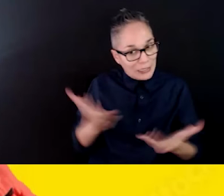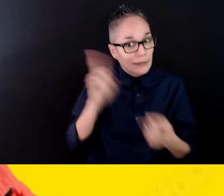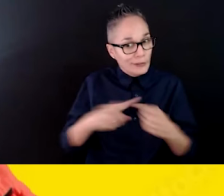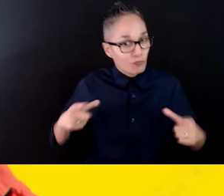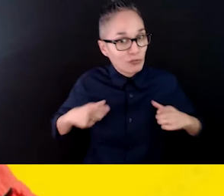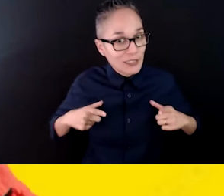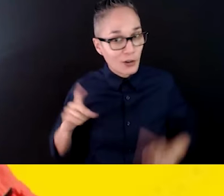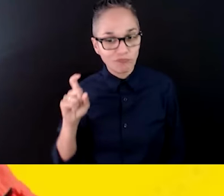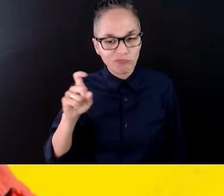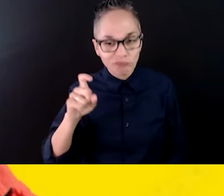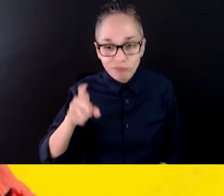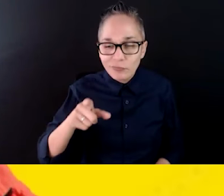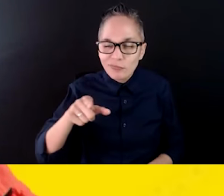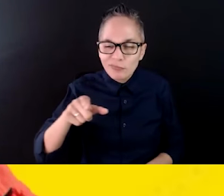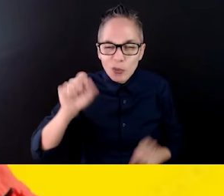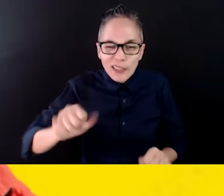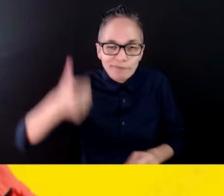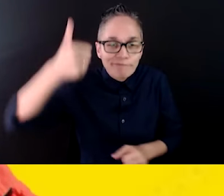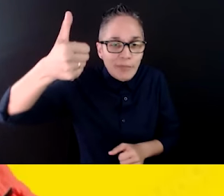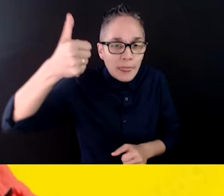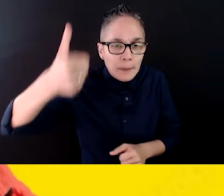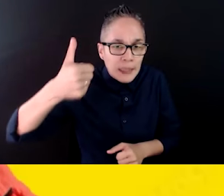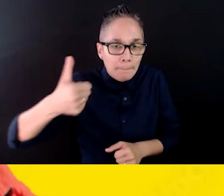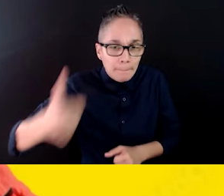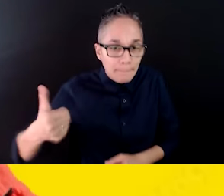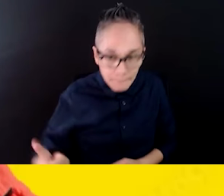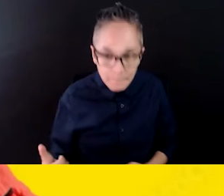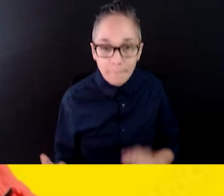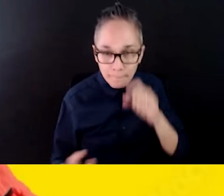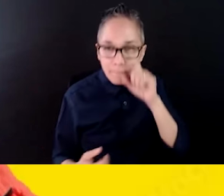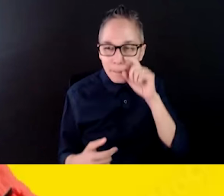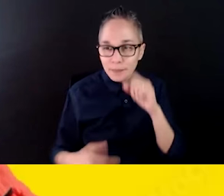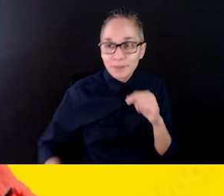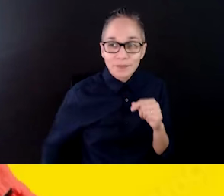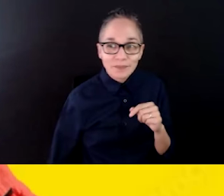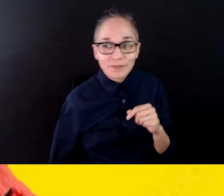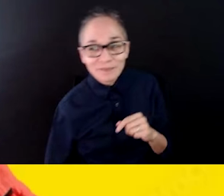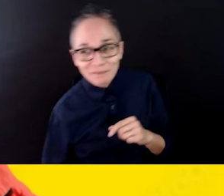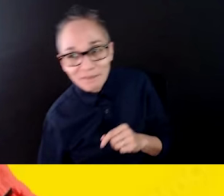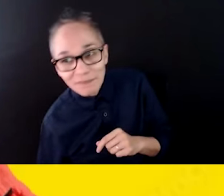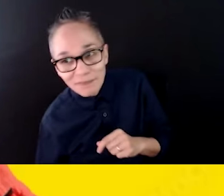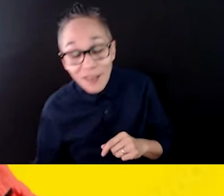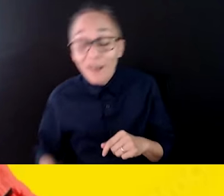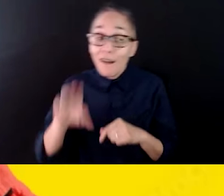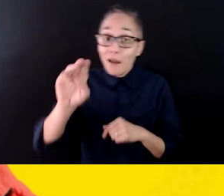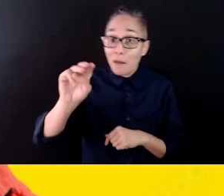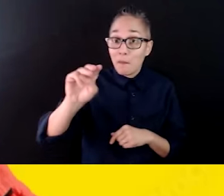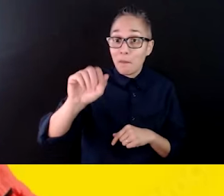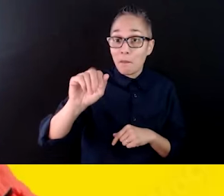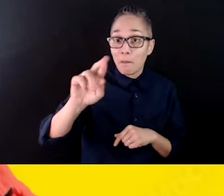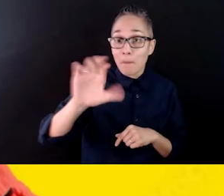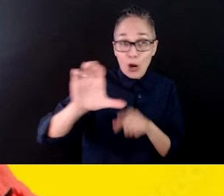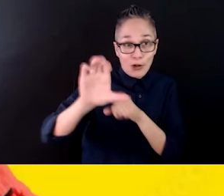Yeah. Like, I don't know, reactions. So thumbs up would be good. Mark. Yeah. Mark has been here a long time. 29 years.